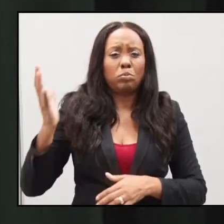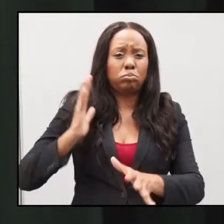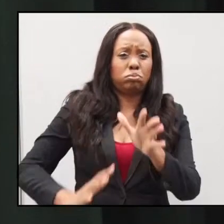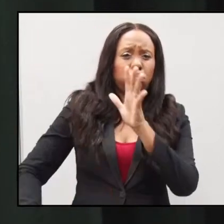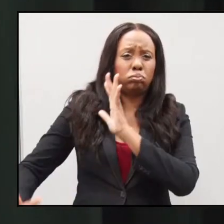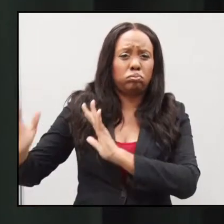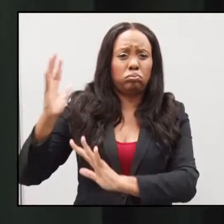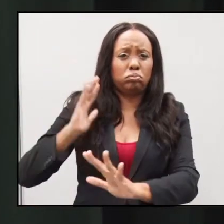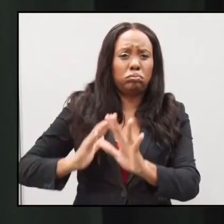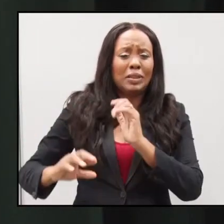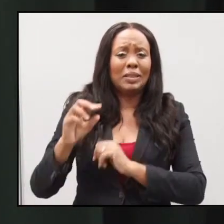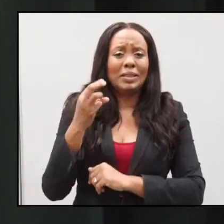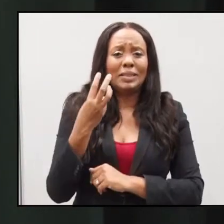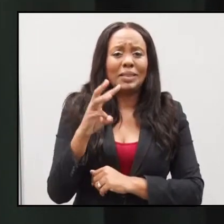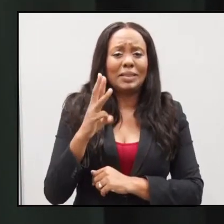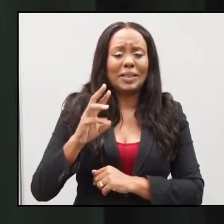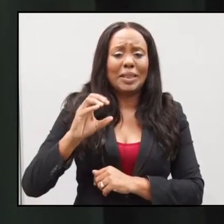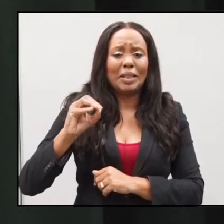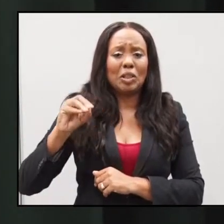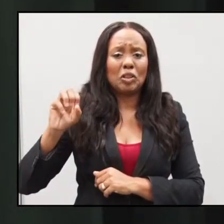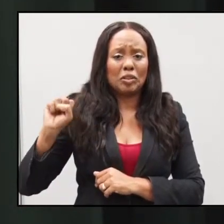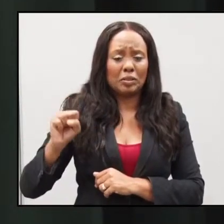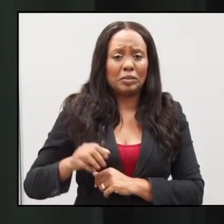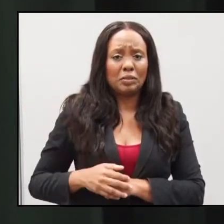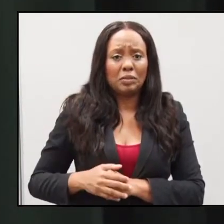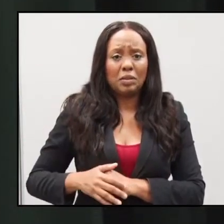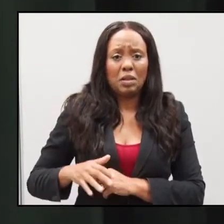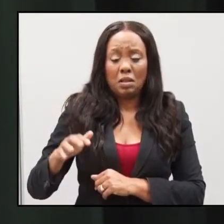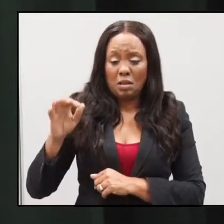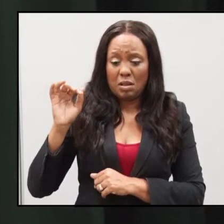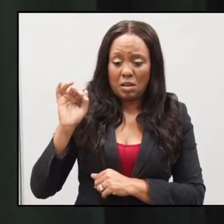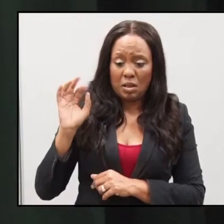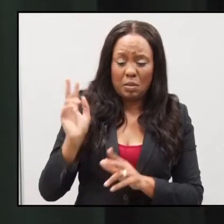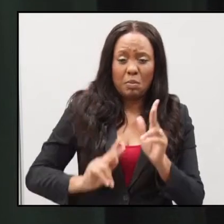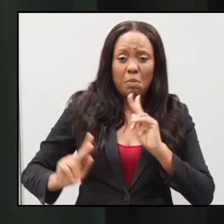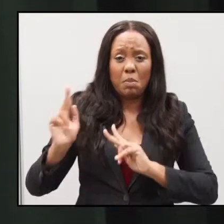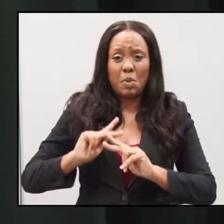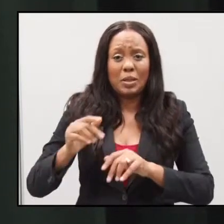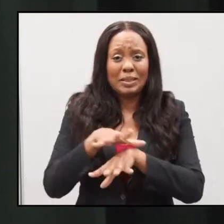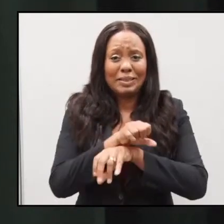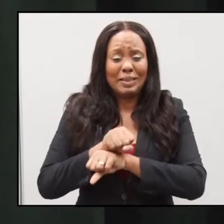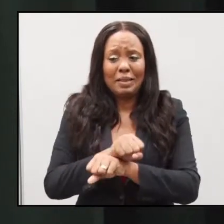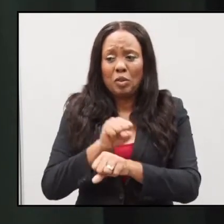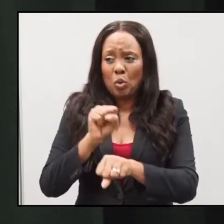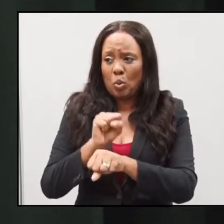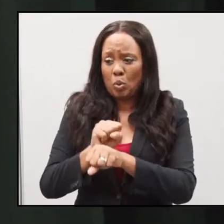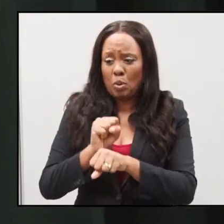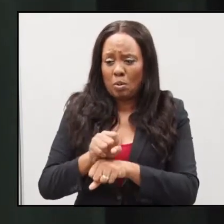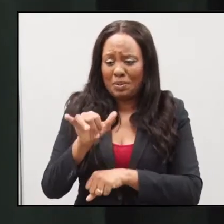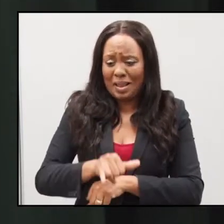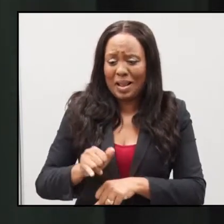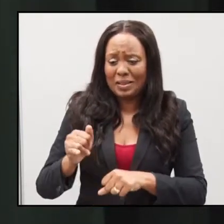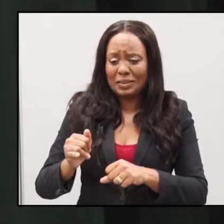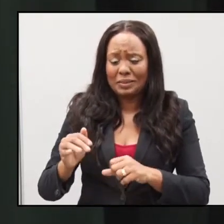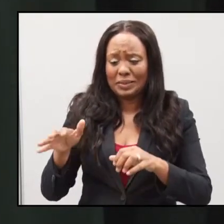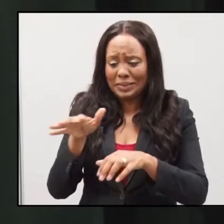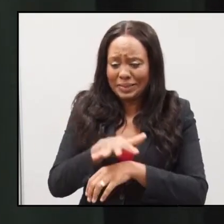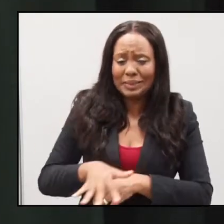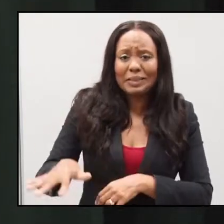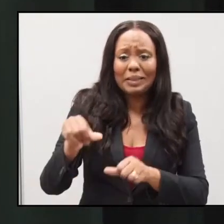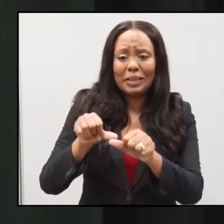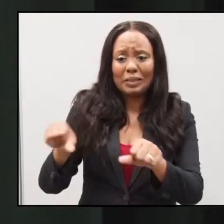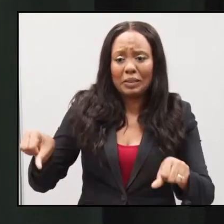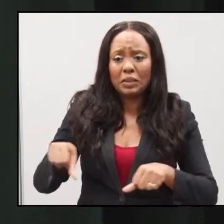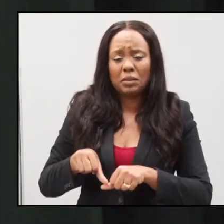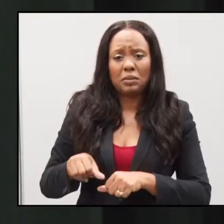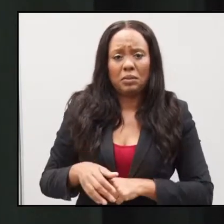Declaration was a cemetery for the enslaved who worked on that plantation. The enslaved were displaced at emancipation, and their